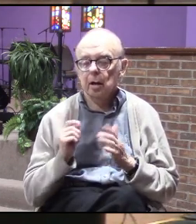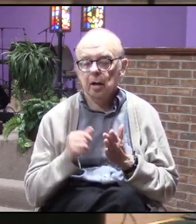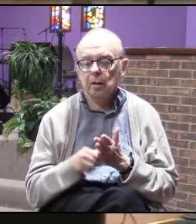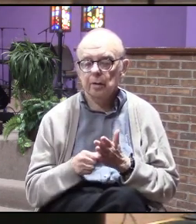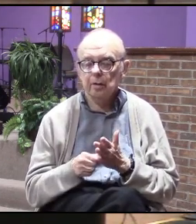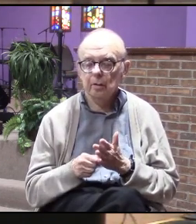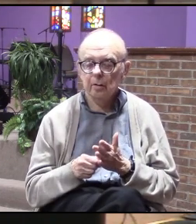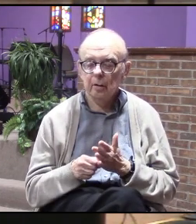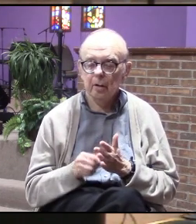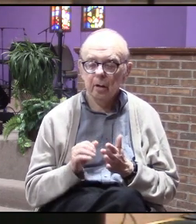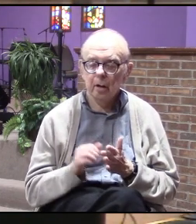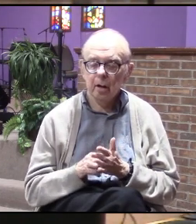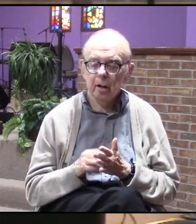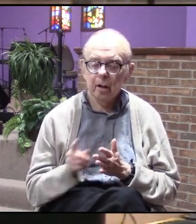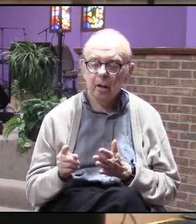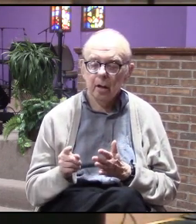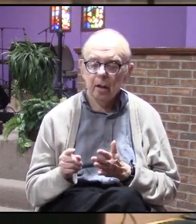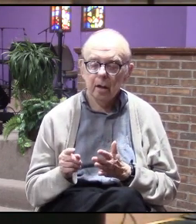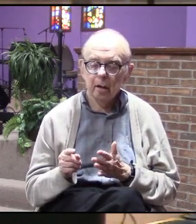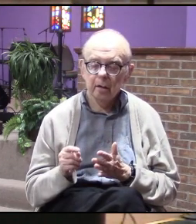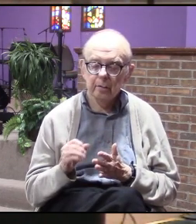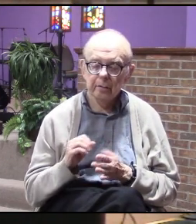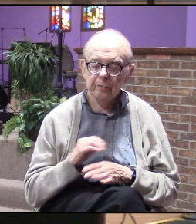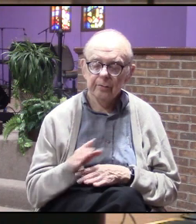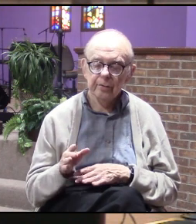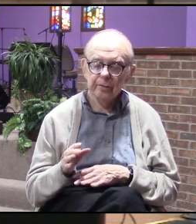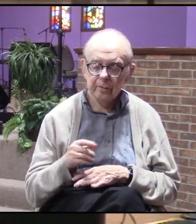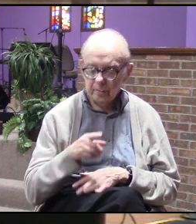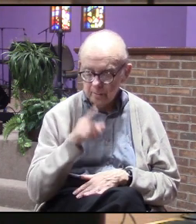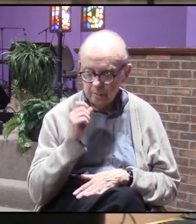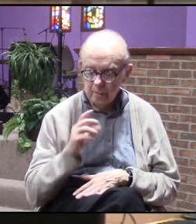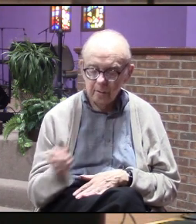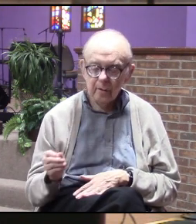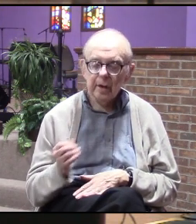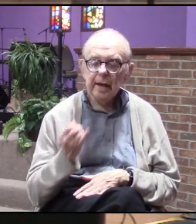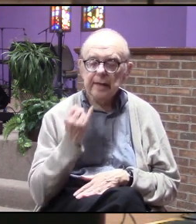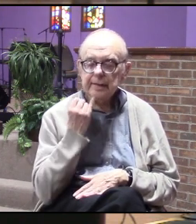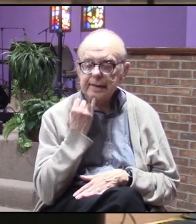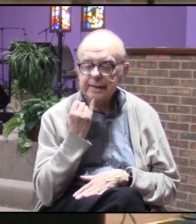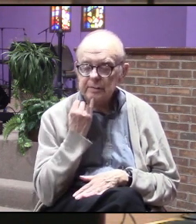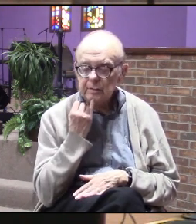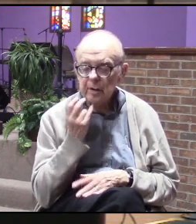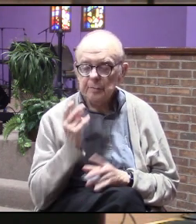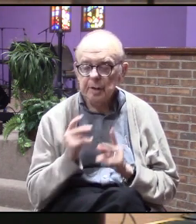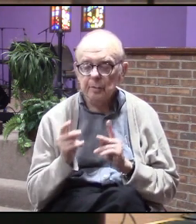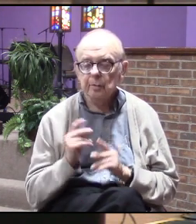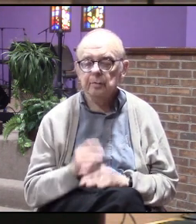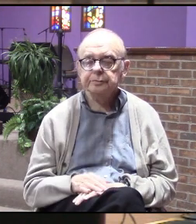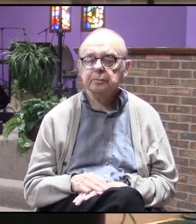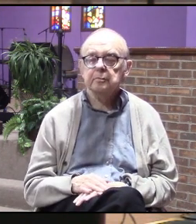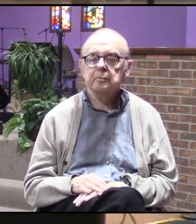applied. This one was affecting the Egyptians and the Israelites.